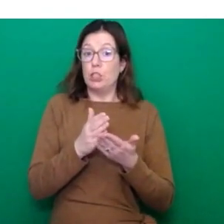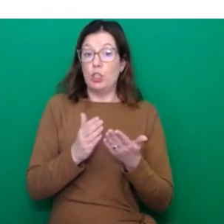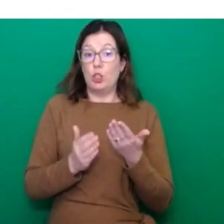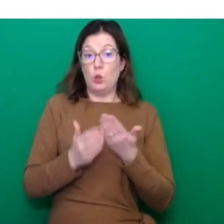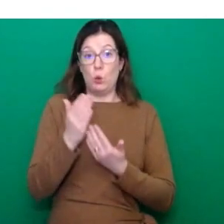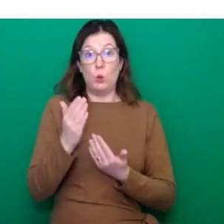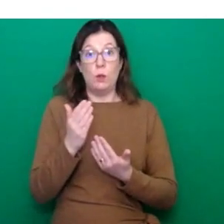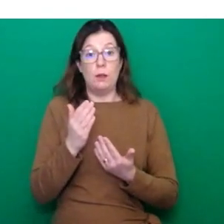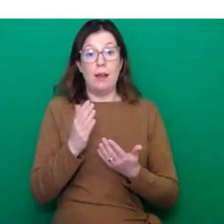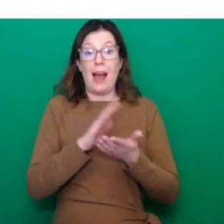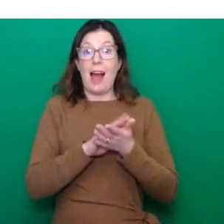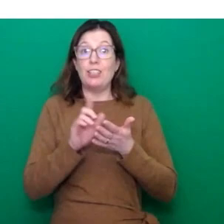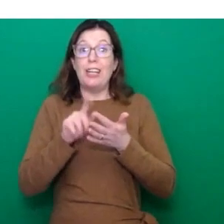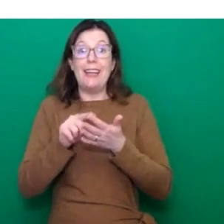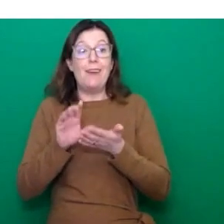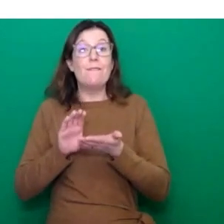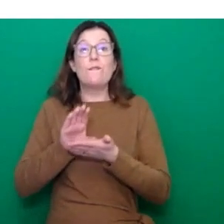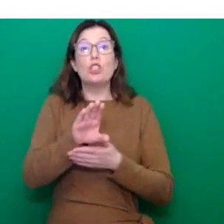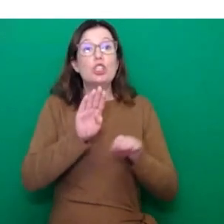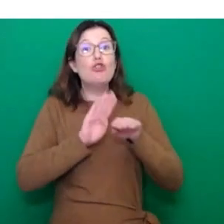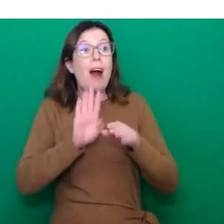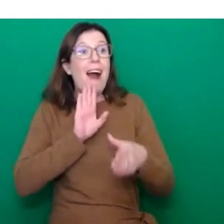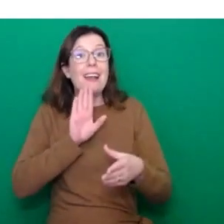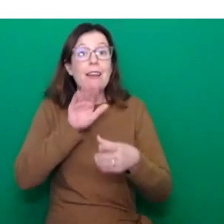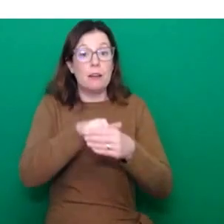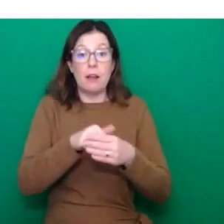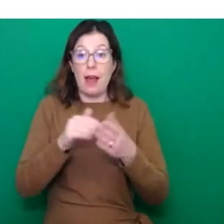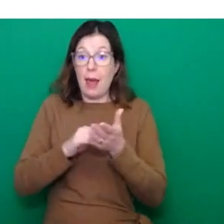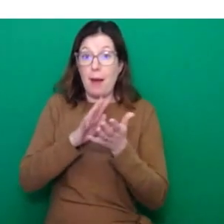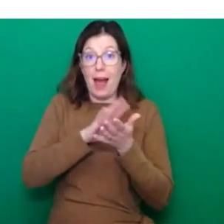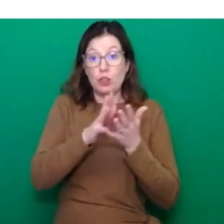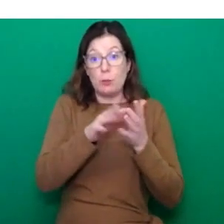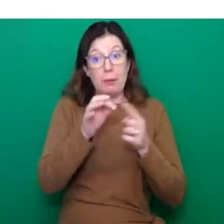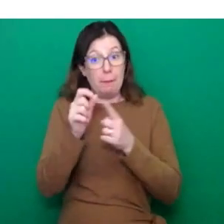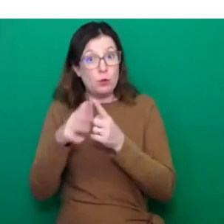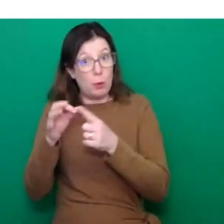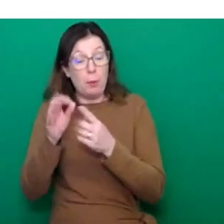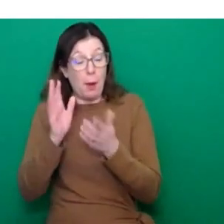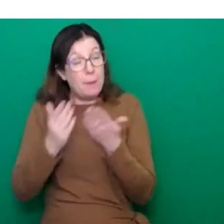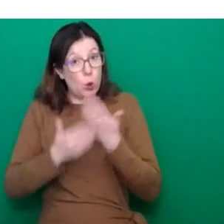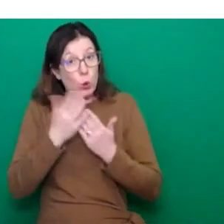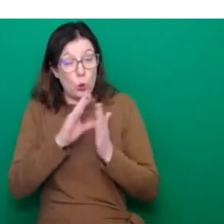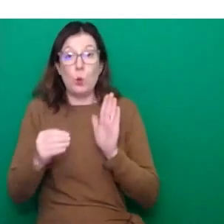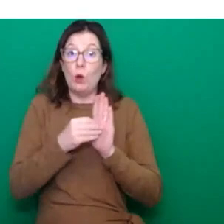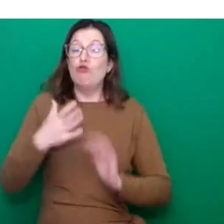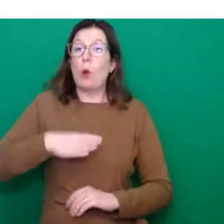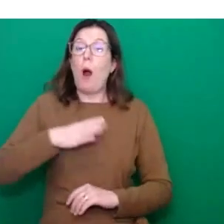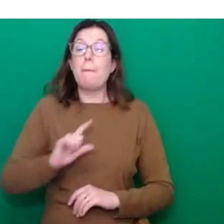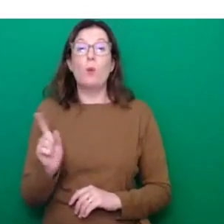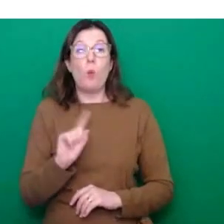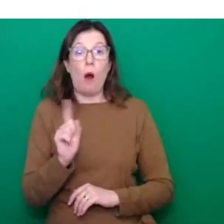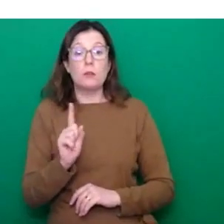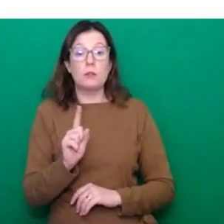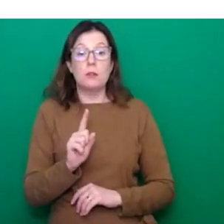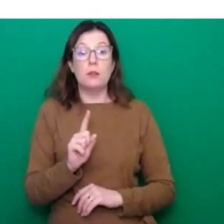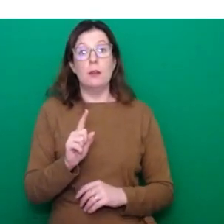of these HEE funded trainings, which would include MHWP or PWP, there is now the expectation that certainly